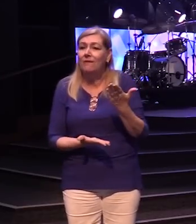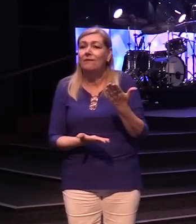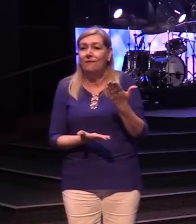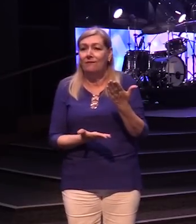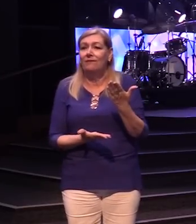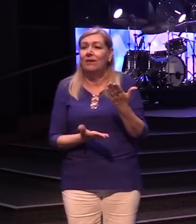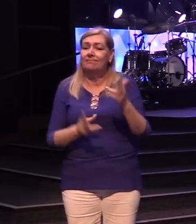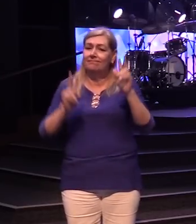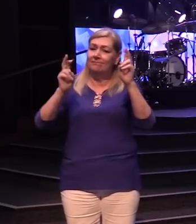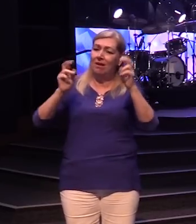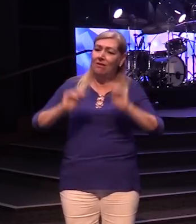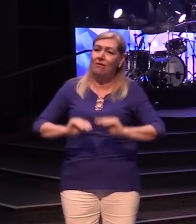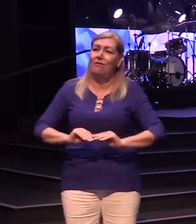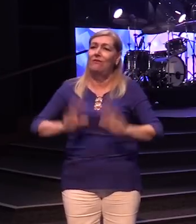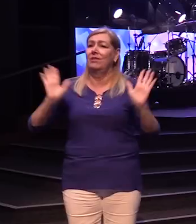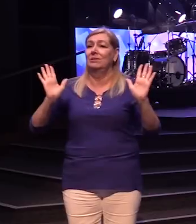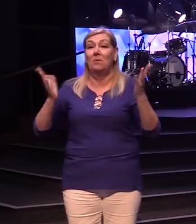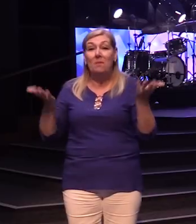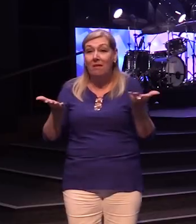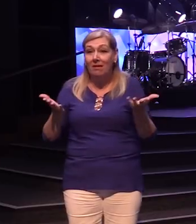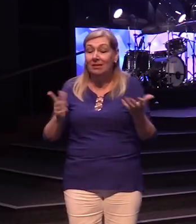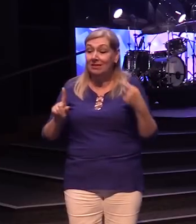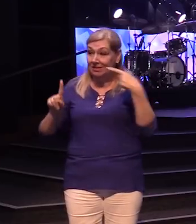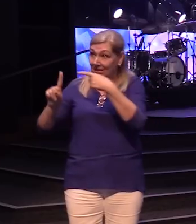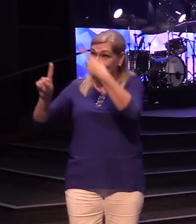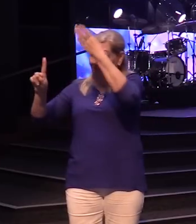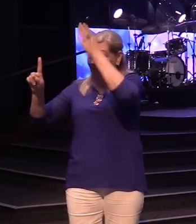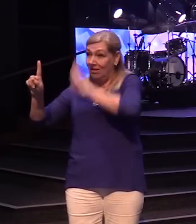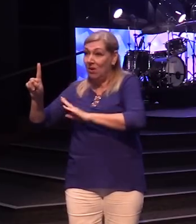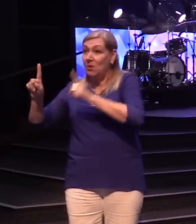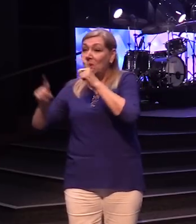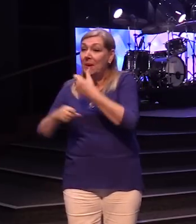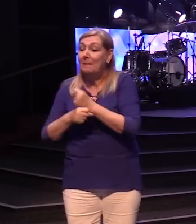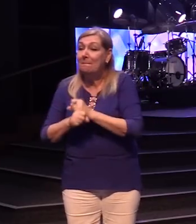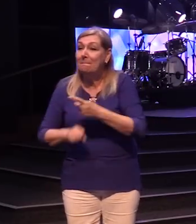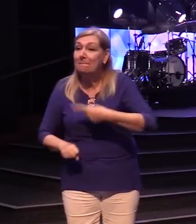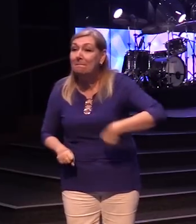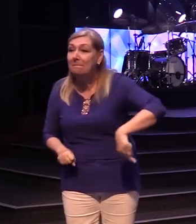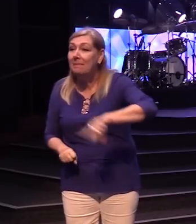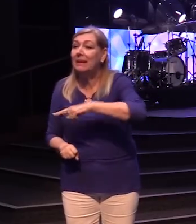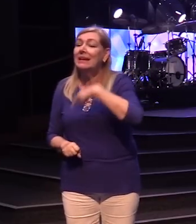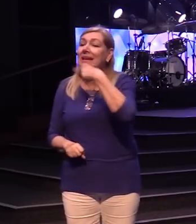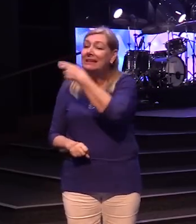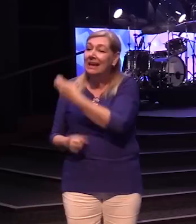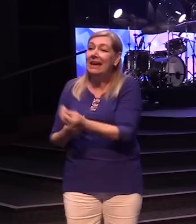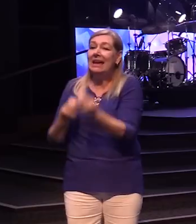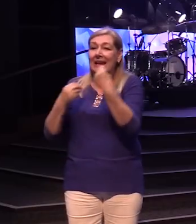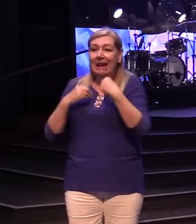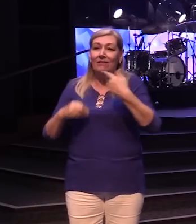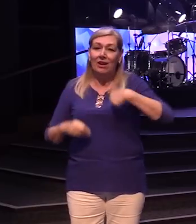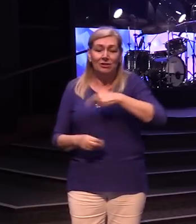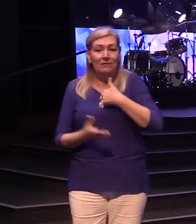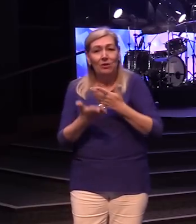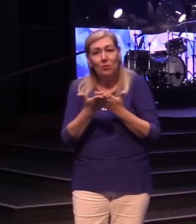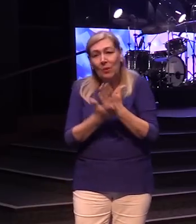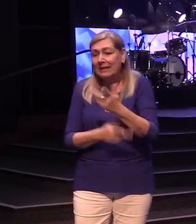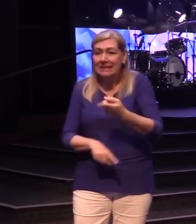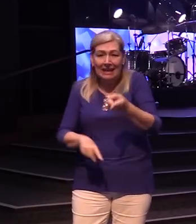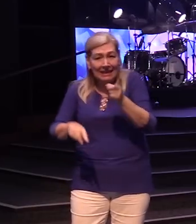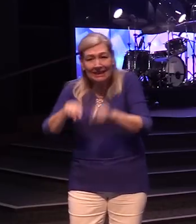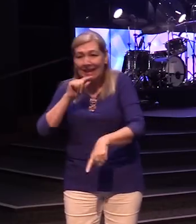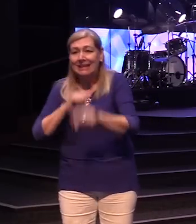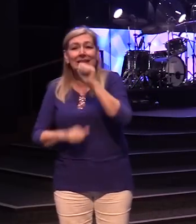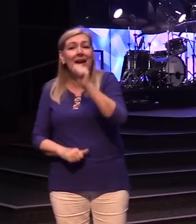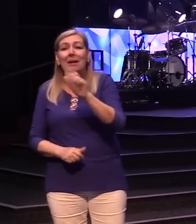Obvious. That the God who made us endued us with rights which shall not be